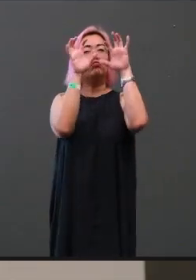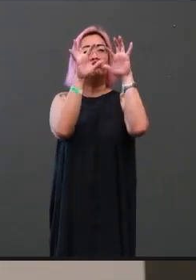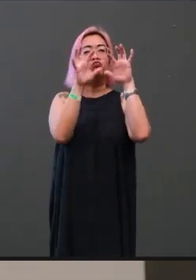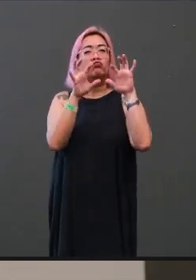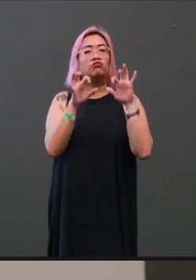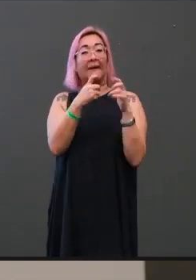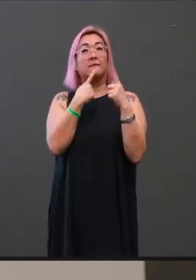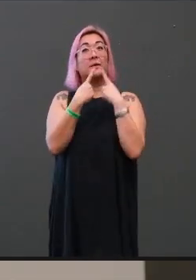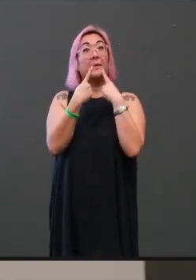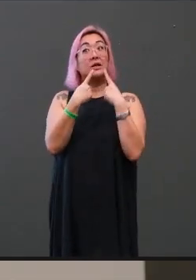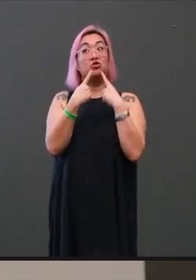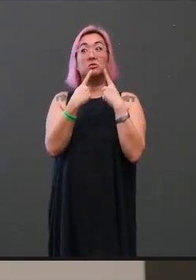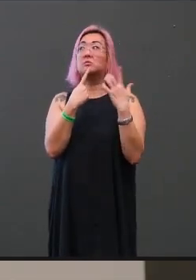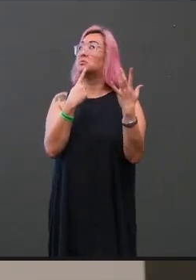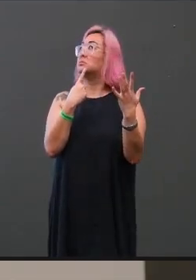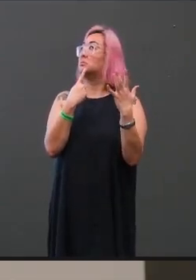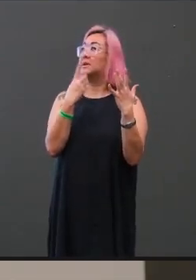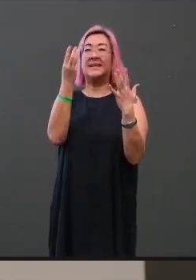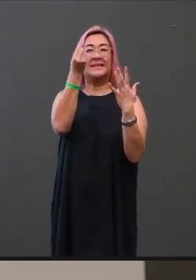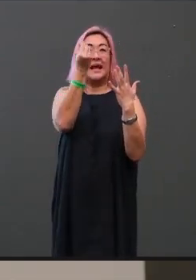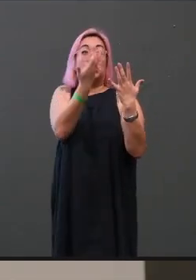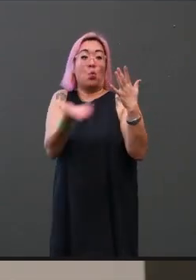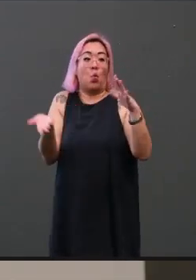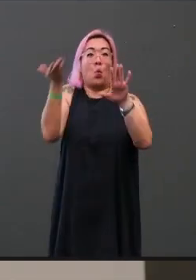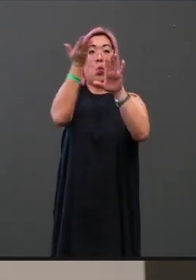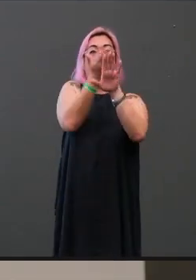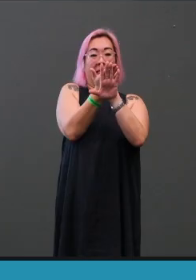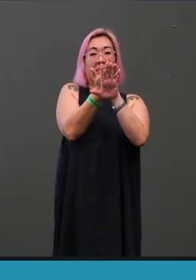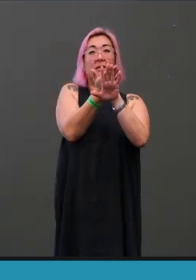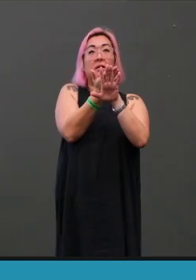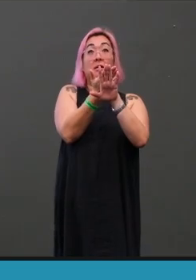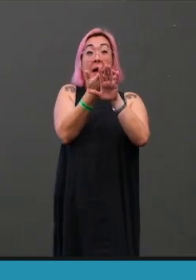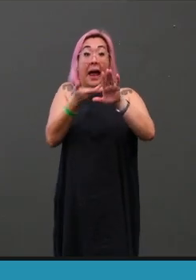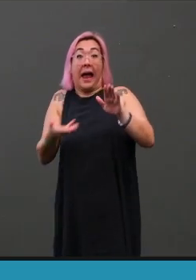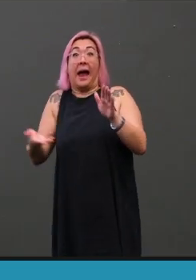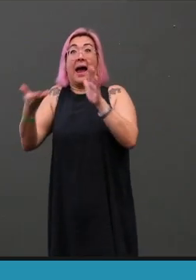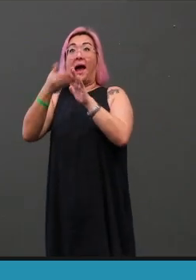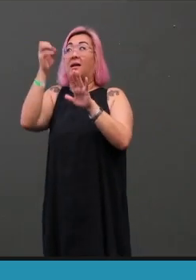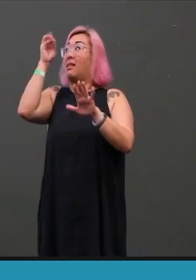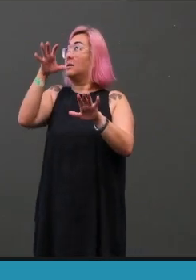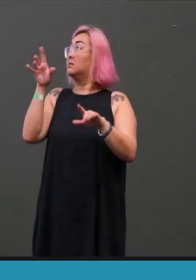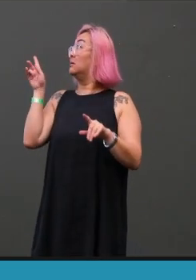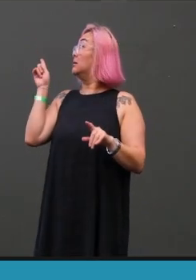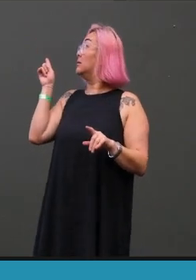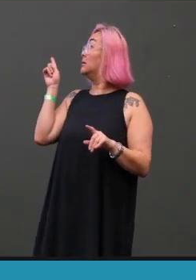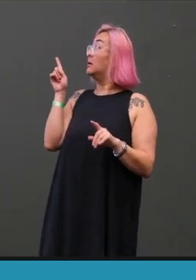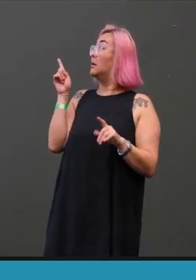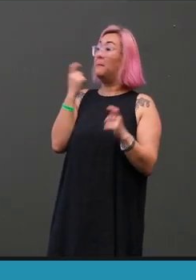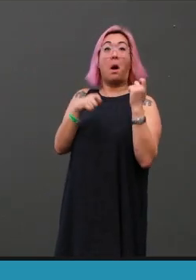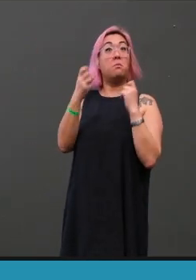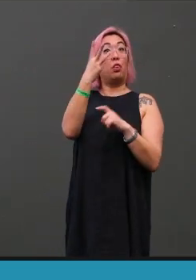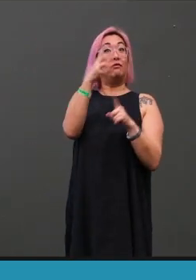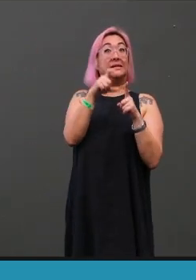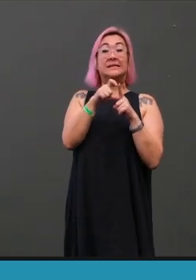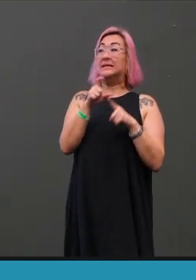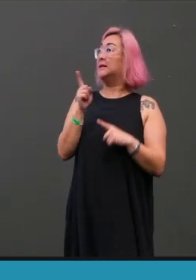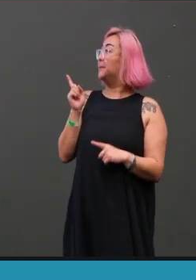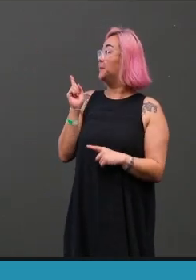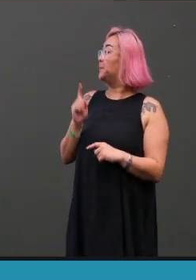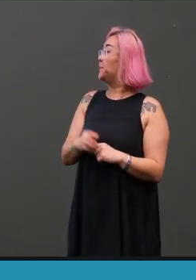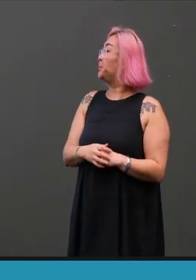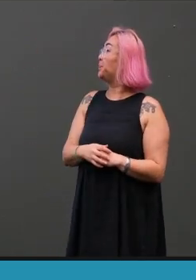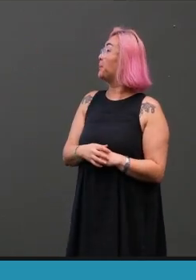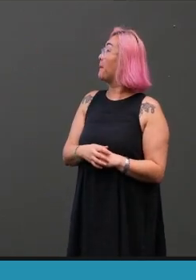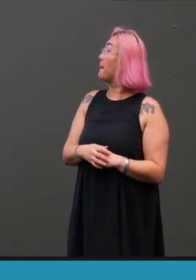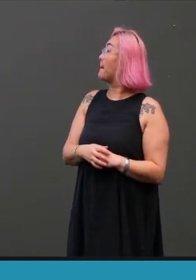map and you add lighting, we can get this three-dimensional effect you can see on the right here. So notice how the brick picks up the light coming in